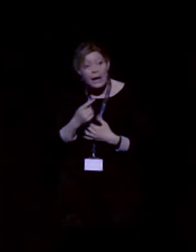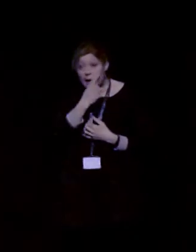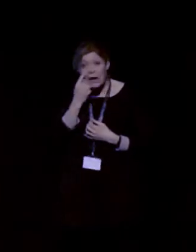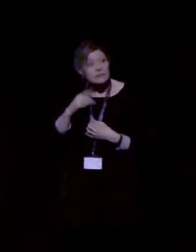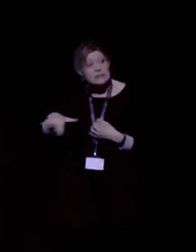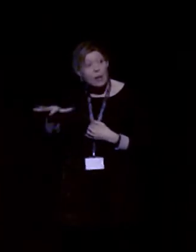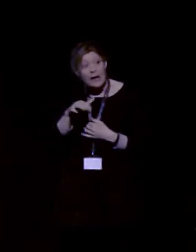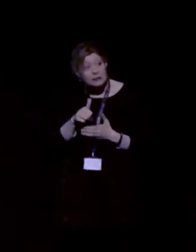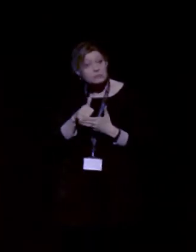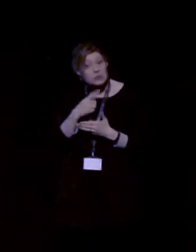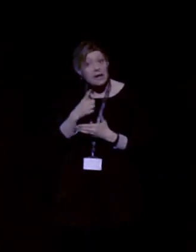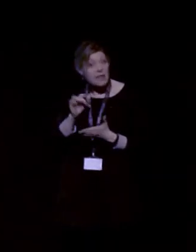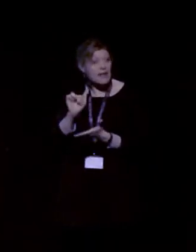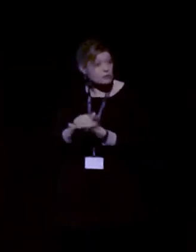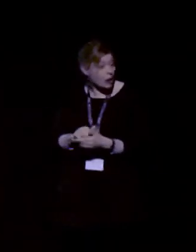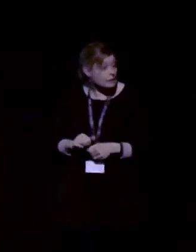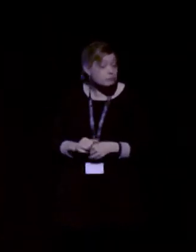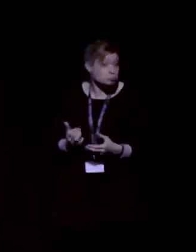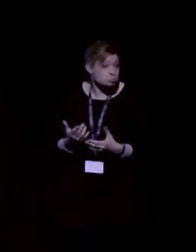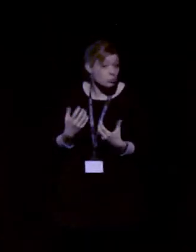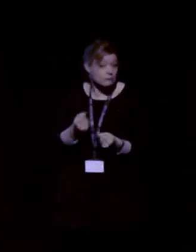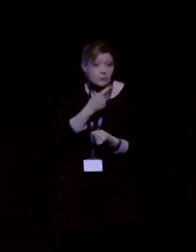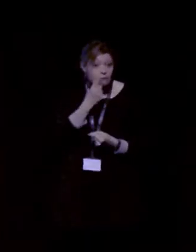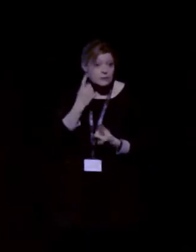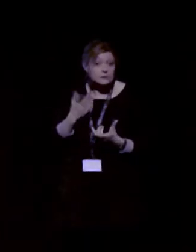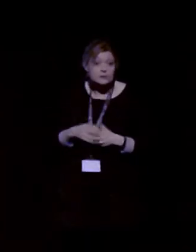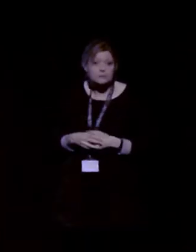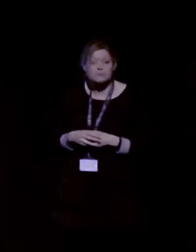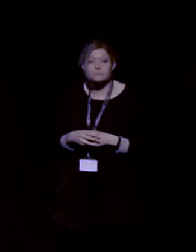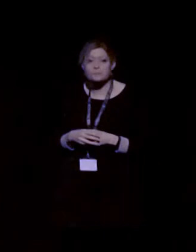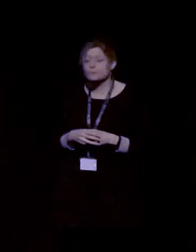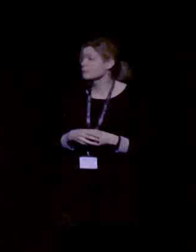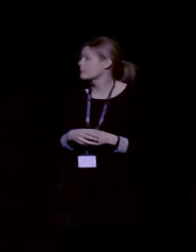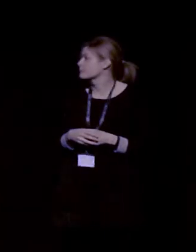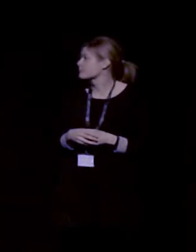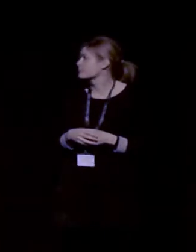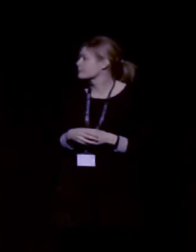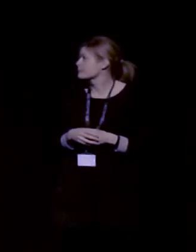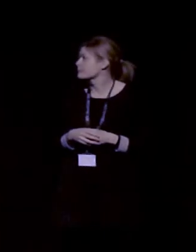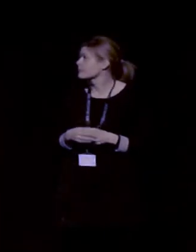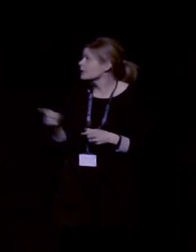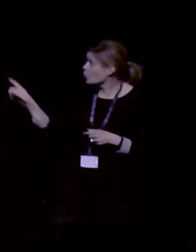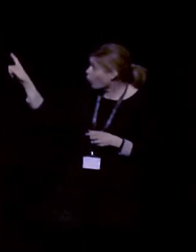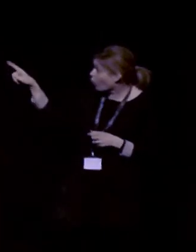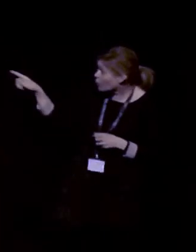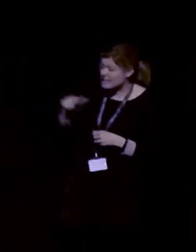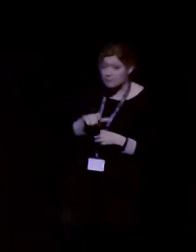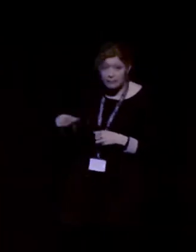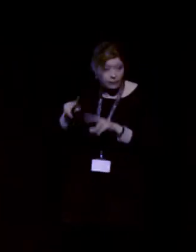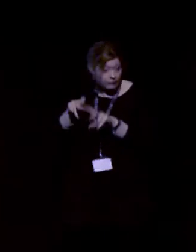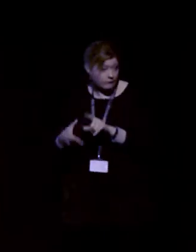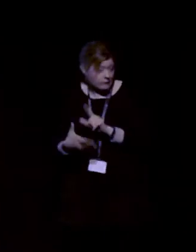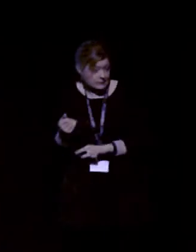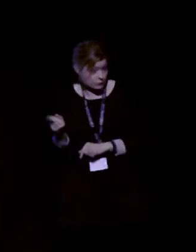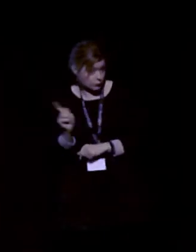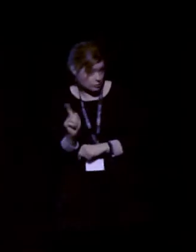Yes, there is. Just go back here. A number of people have shown that if you expose people